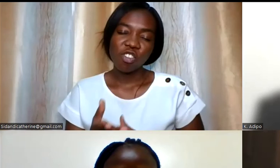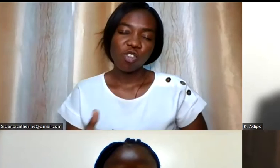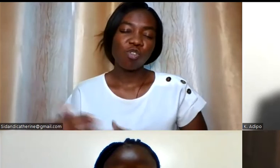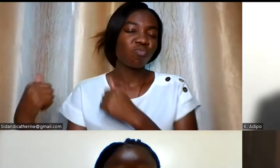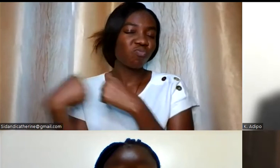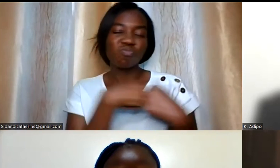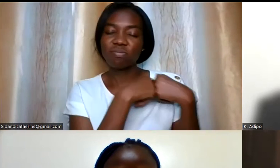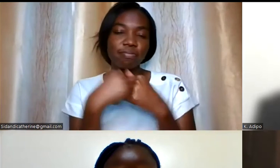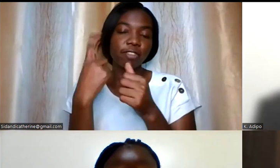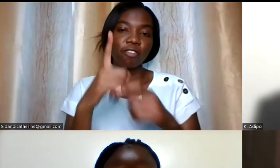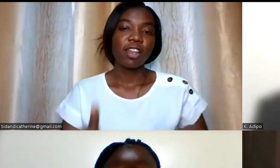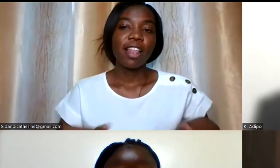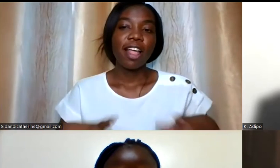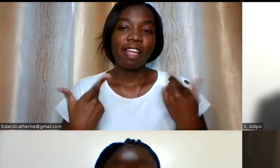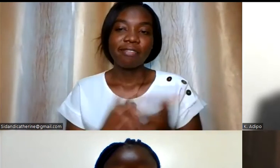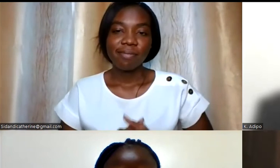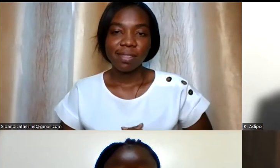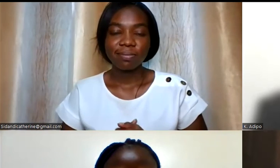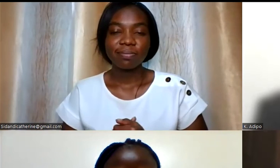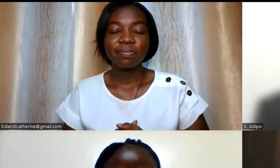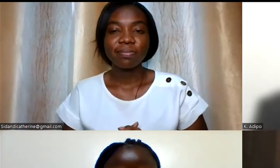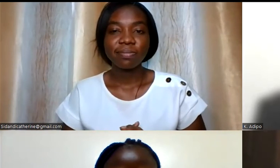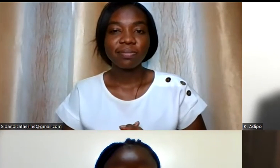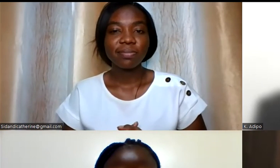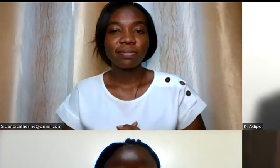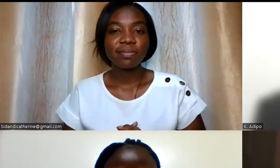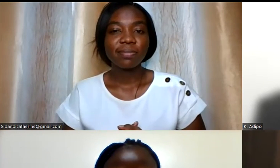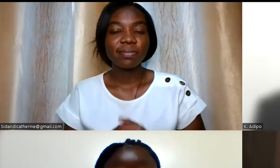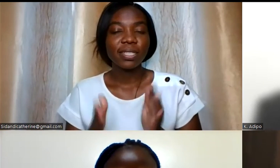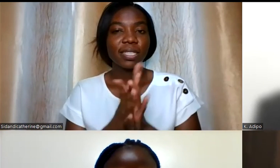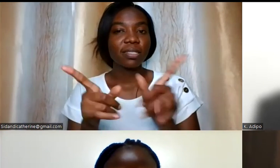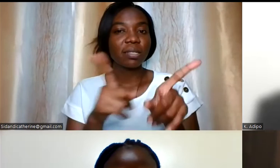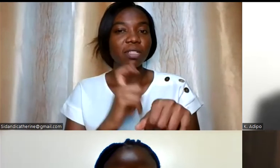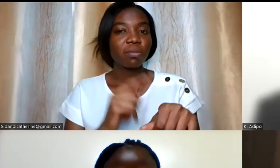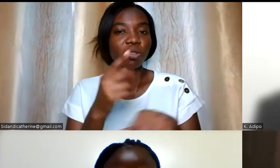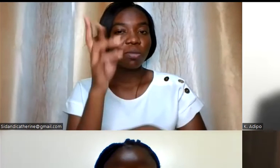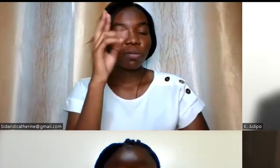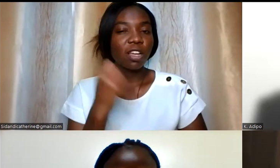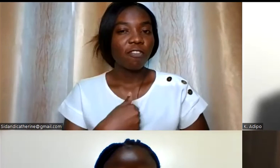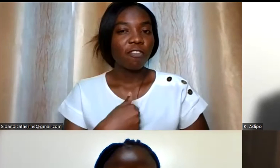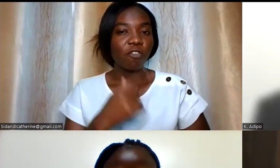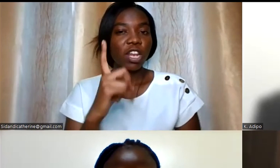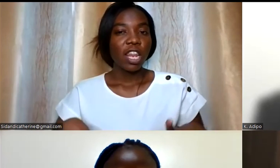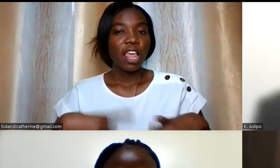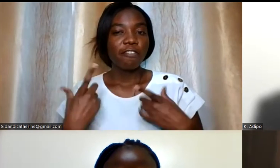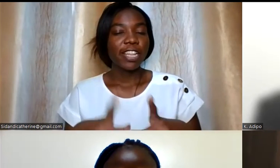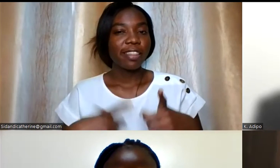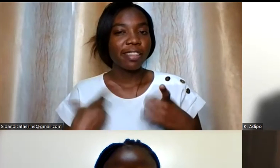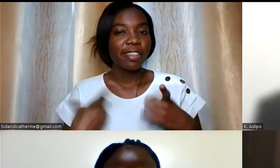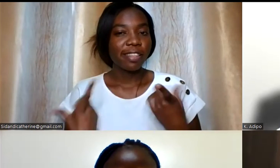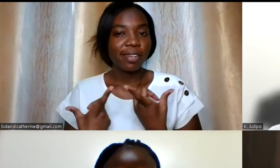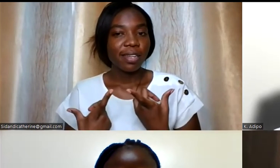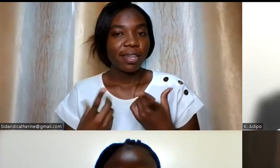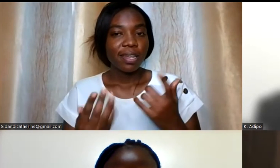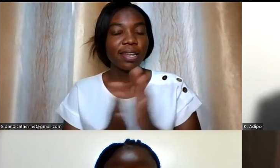life. And also remember that you have one life to live. And if you lose